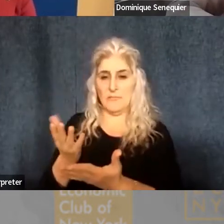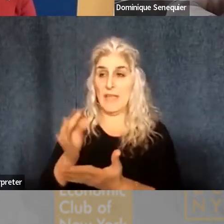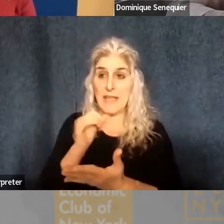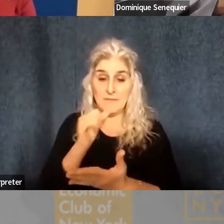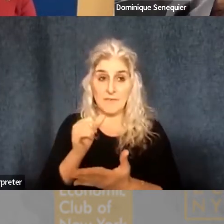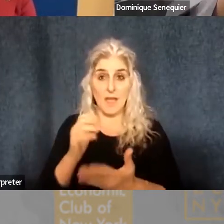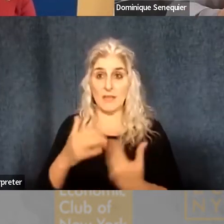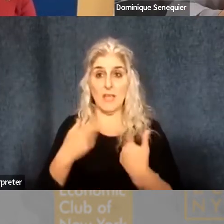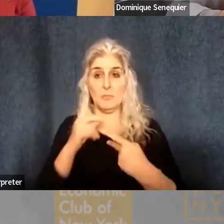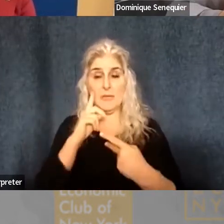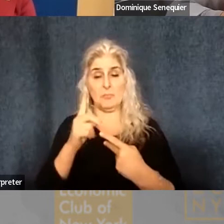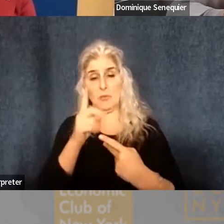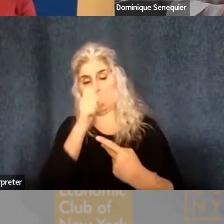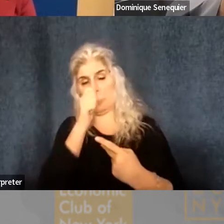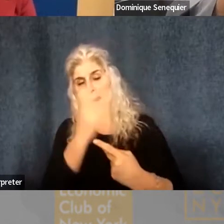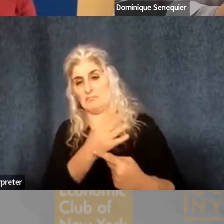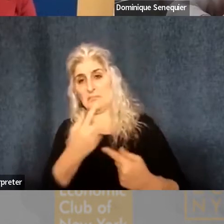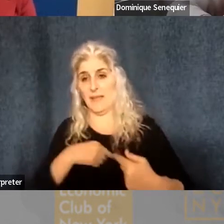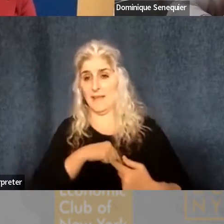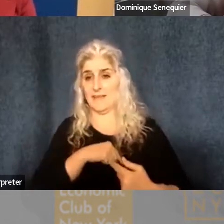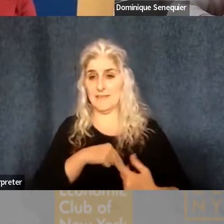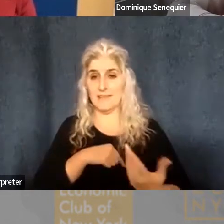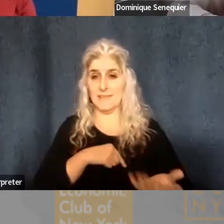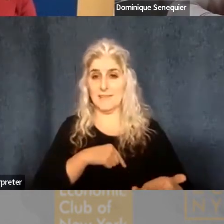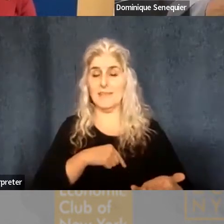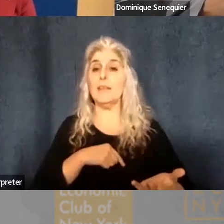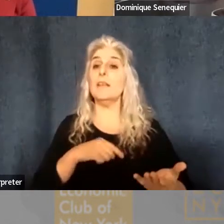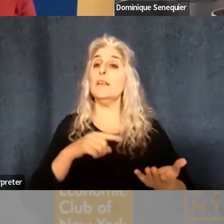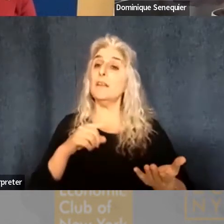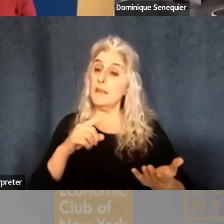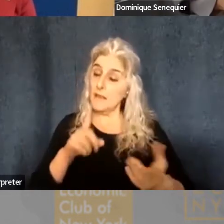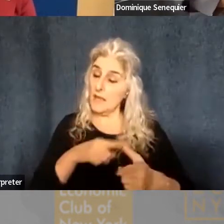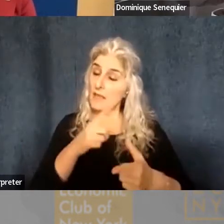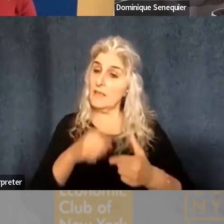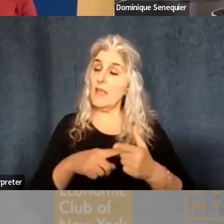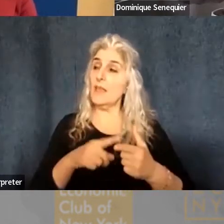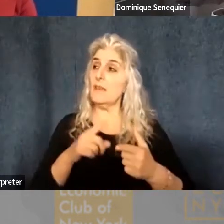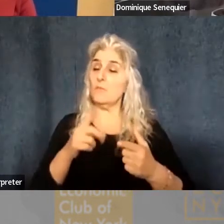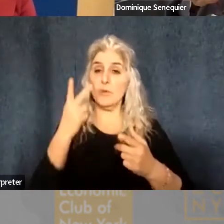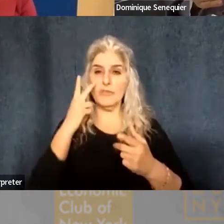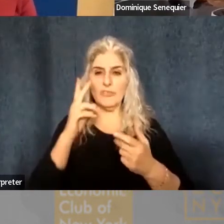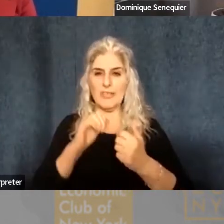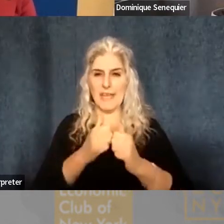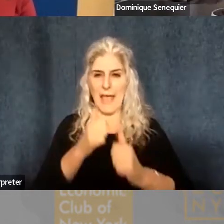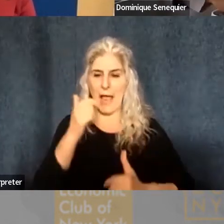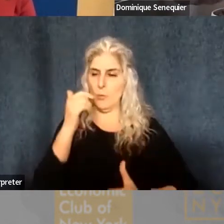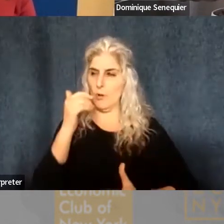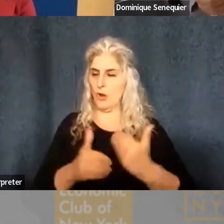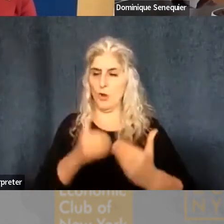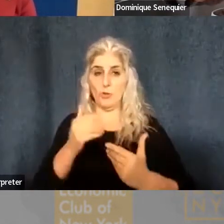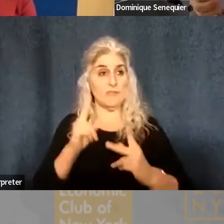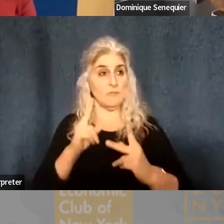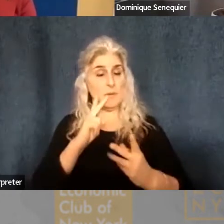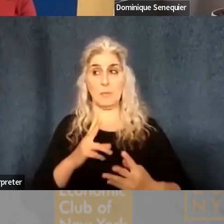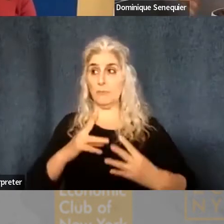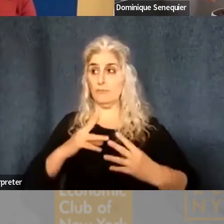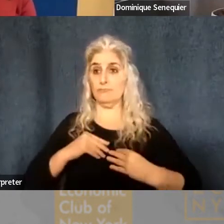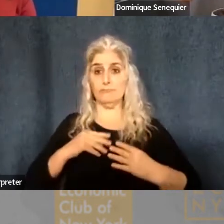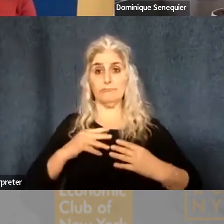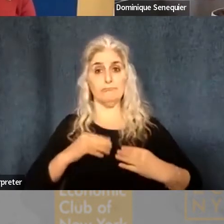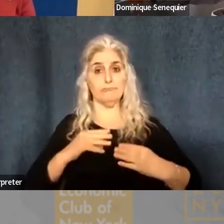Then I think we will see how this is adopted and adapted over the